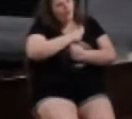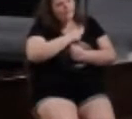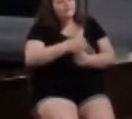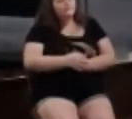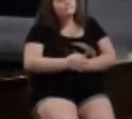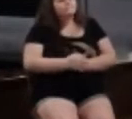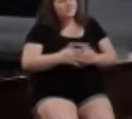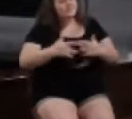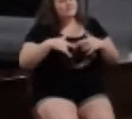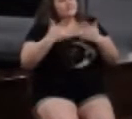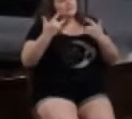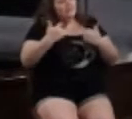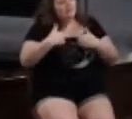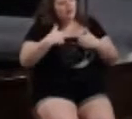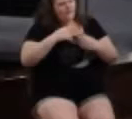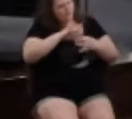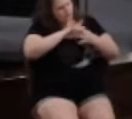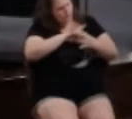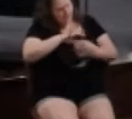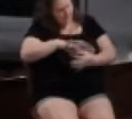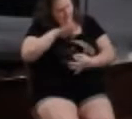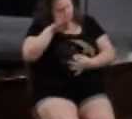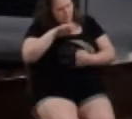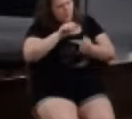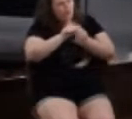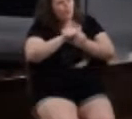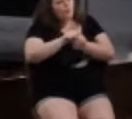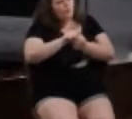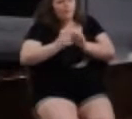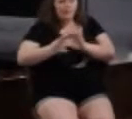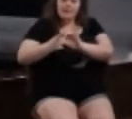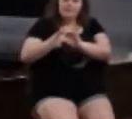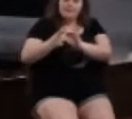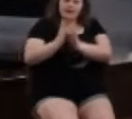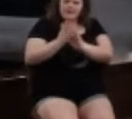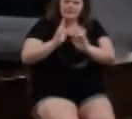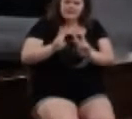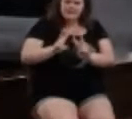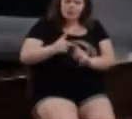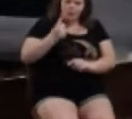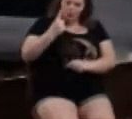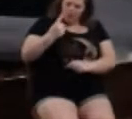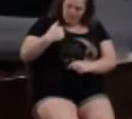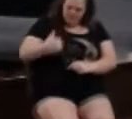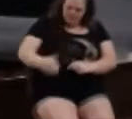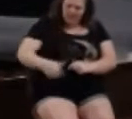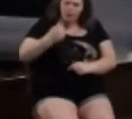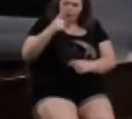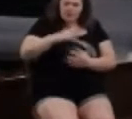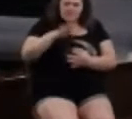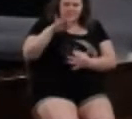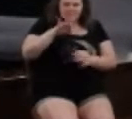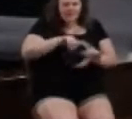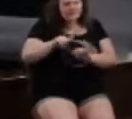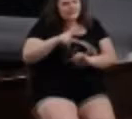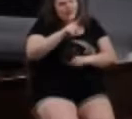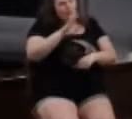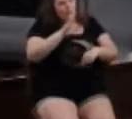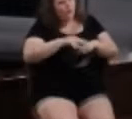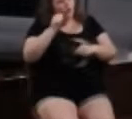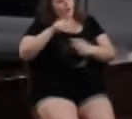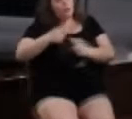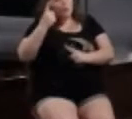unity of the spirit and the bond of peace there is one body and one spirit just as you were called to the one hope